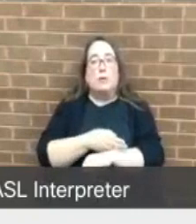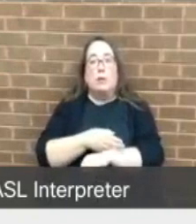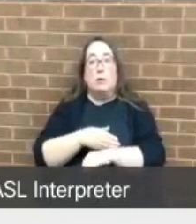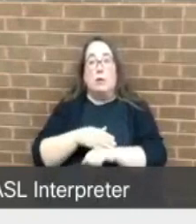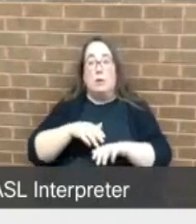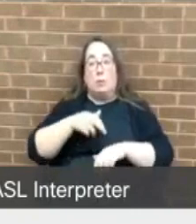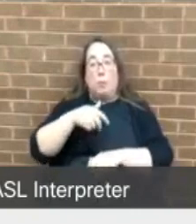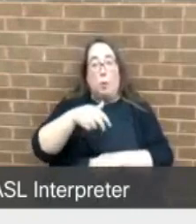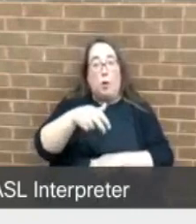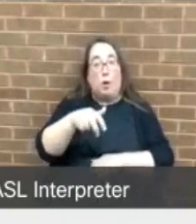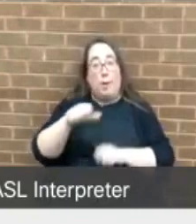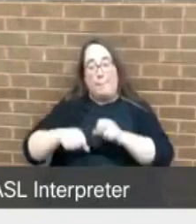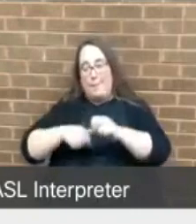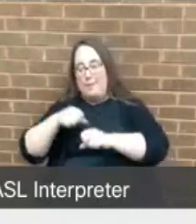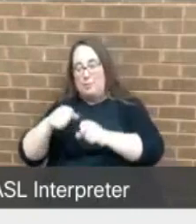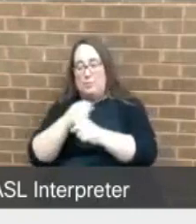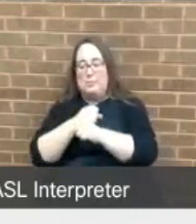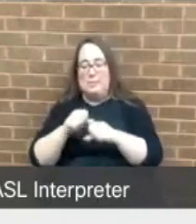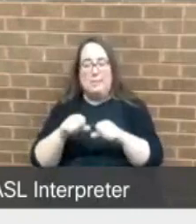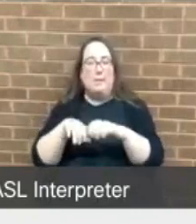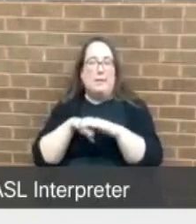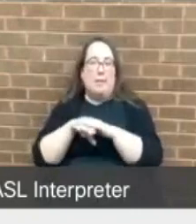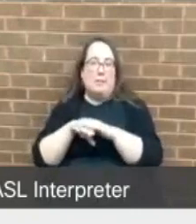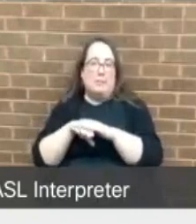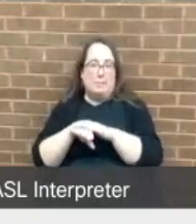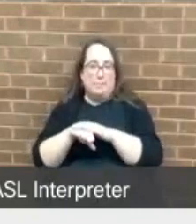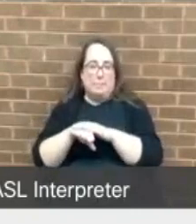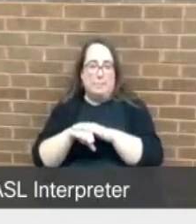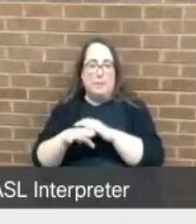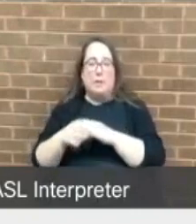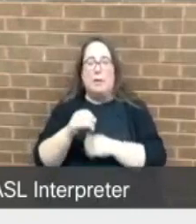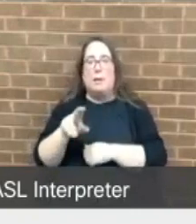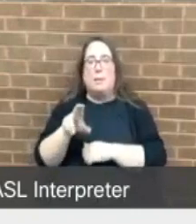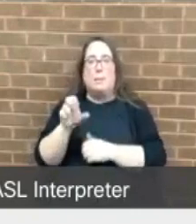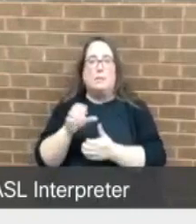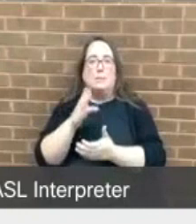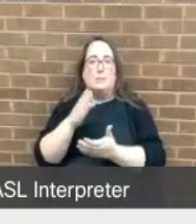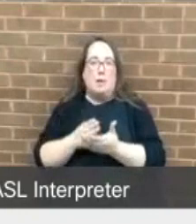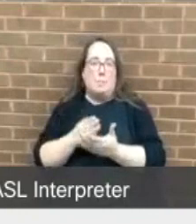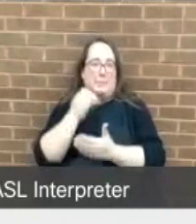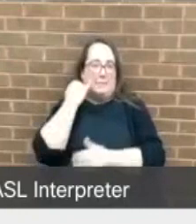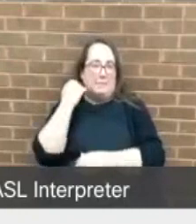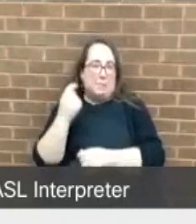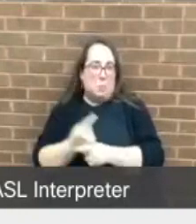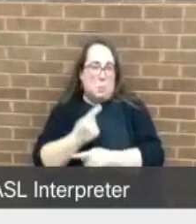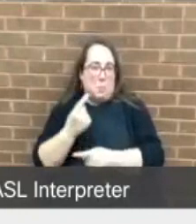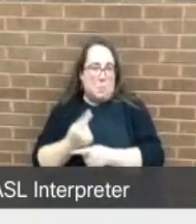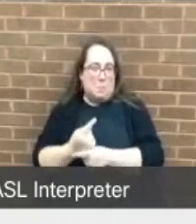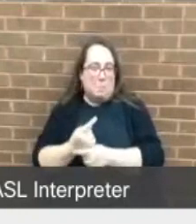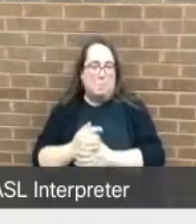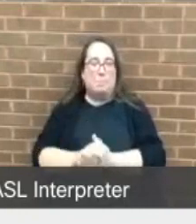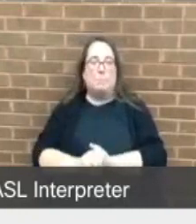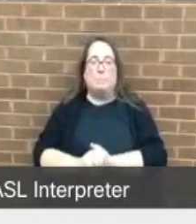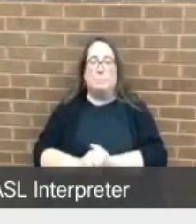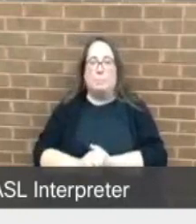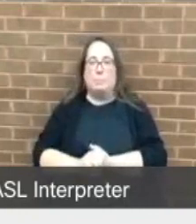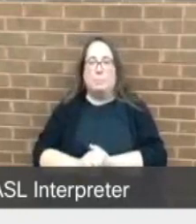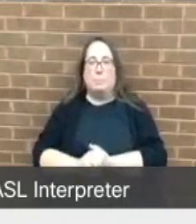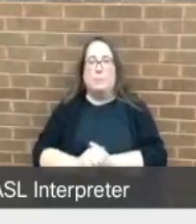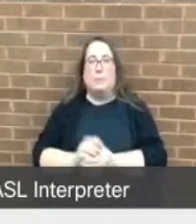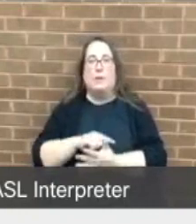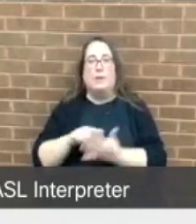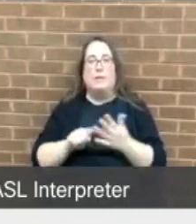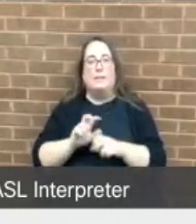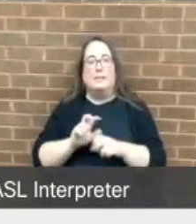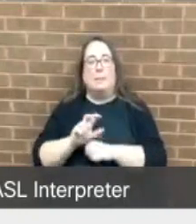bicycle safety and access, as well as bus stops where appropriate. These investments will